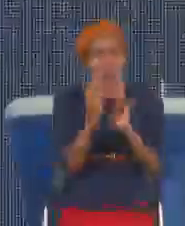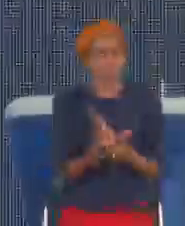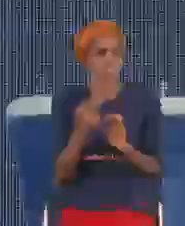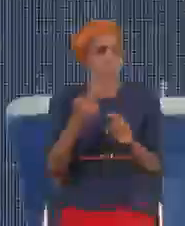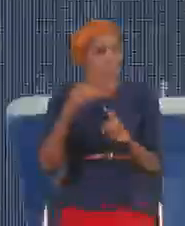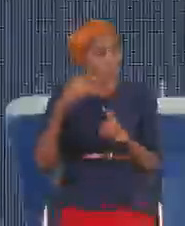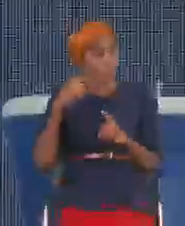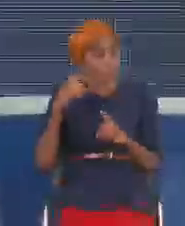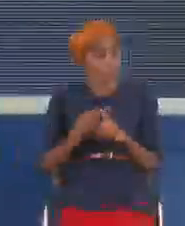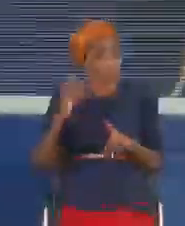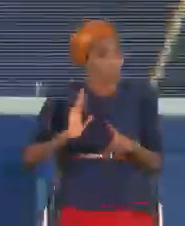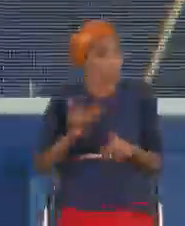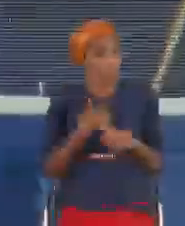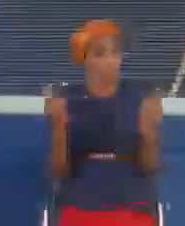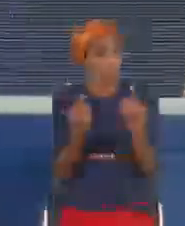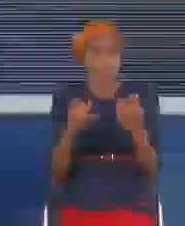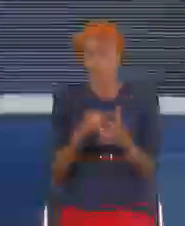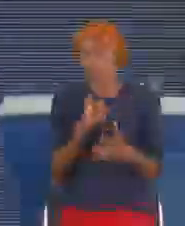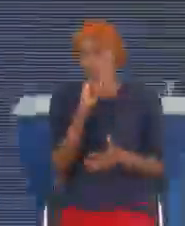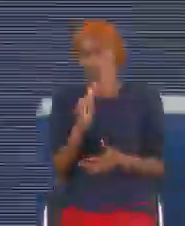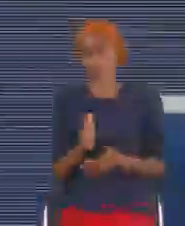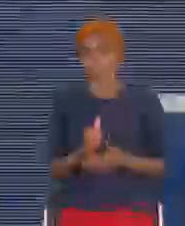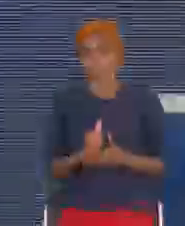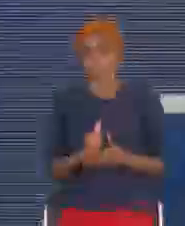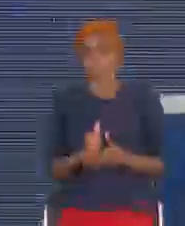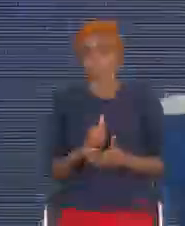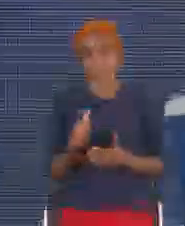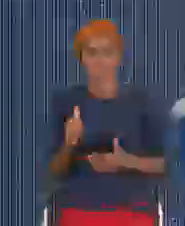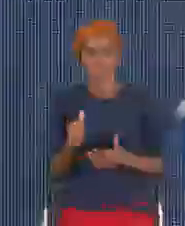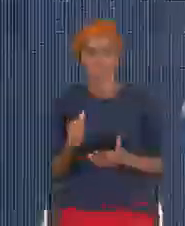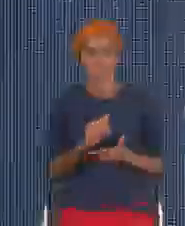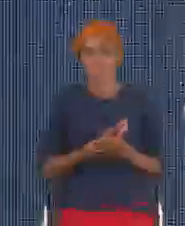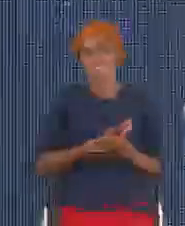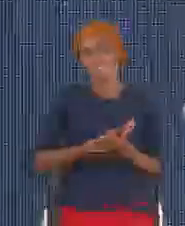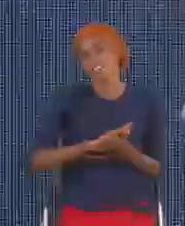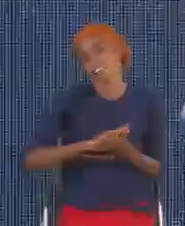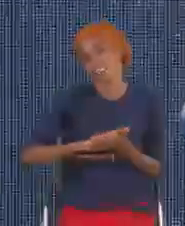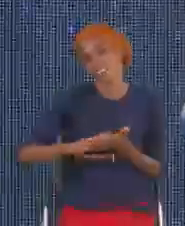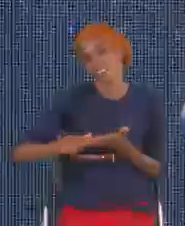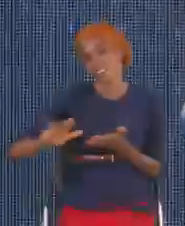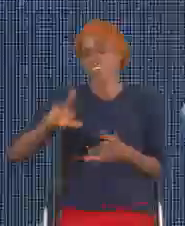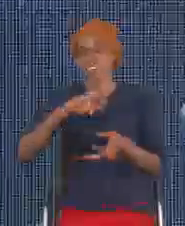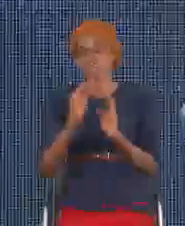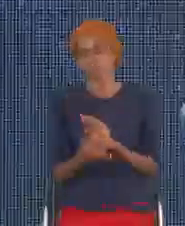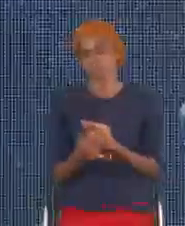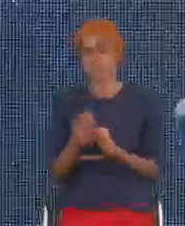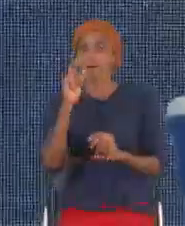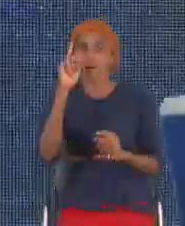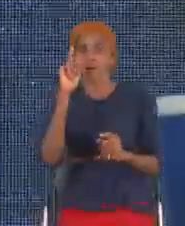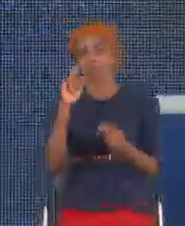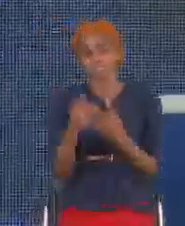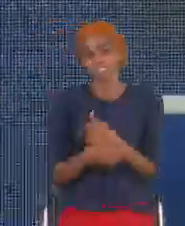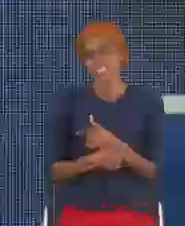our sins. And it is not a night's repentance, a one day repentance,